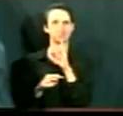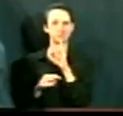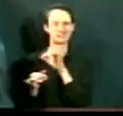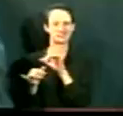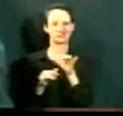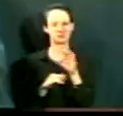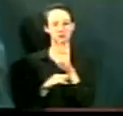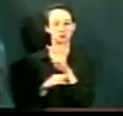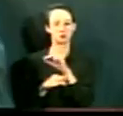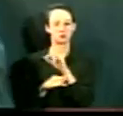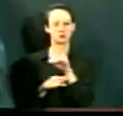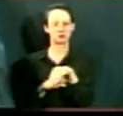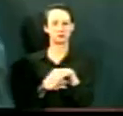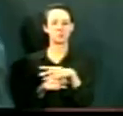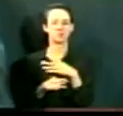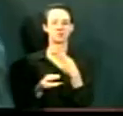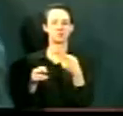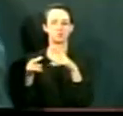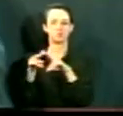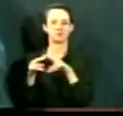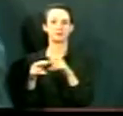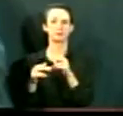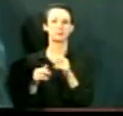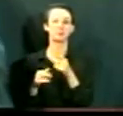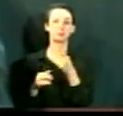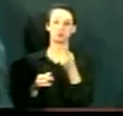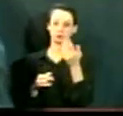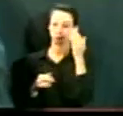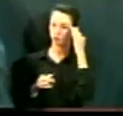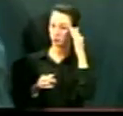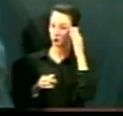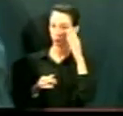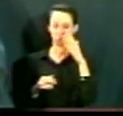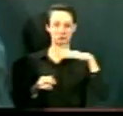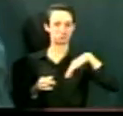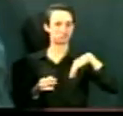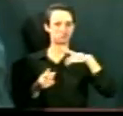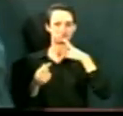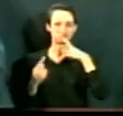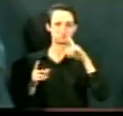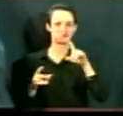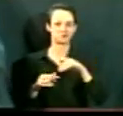4% increase, as you know, we didn't get that.